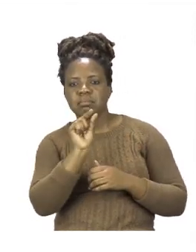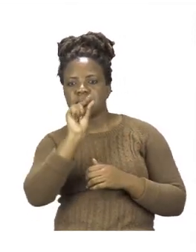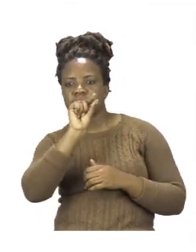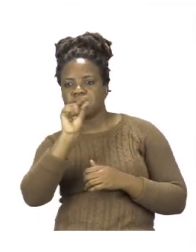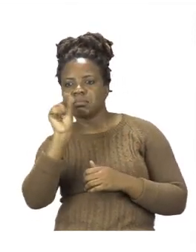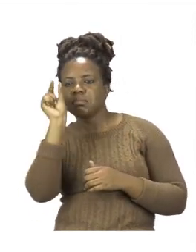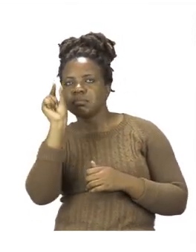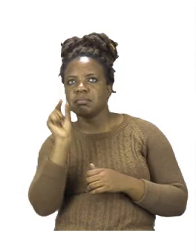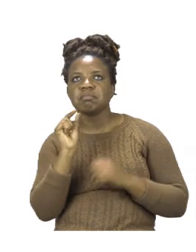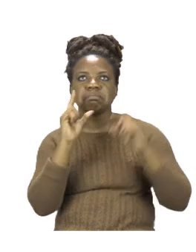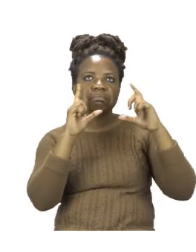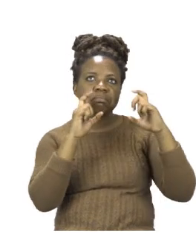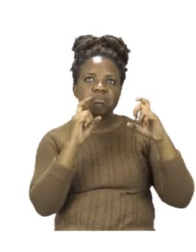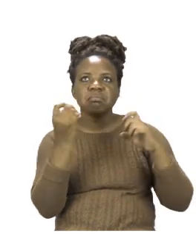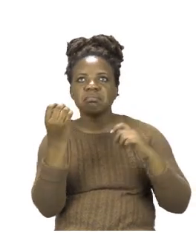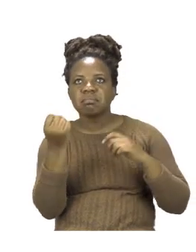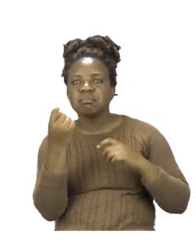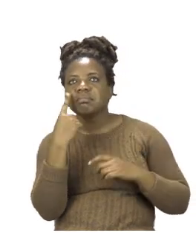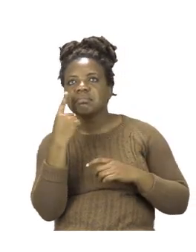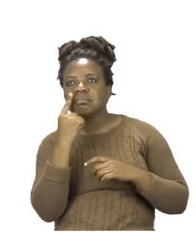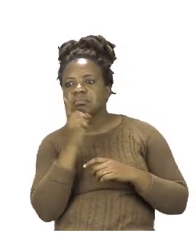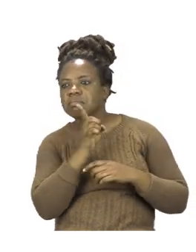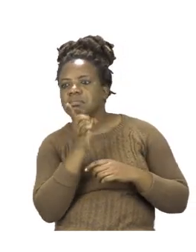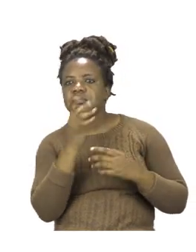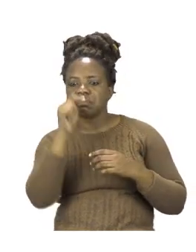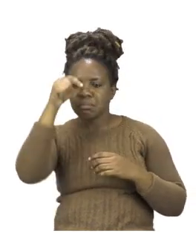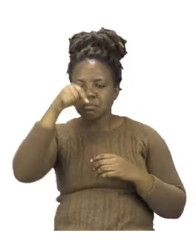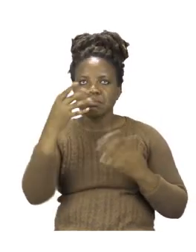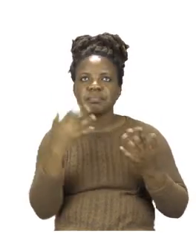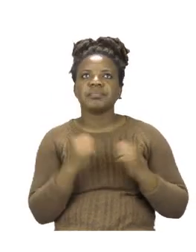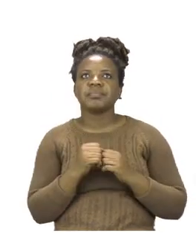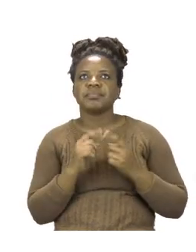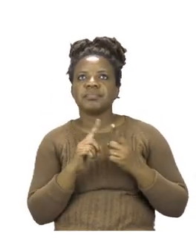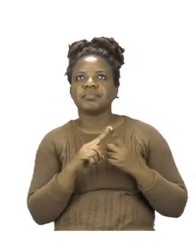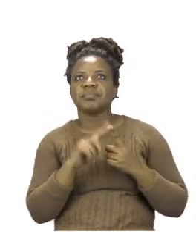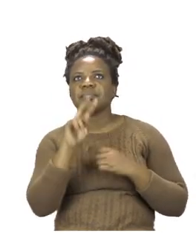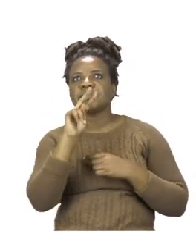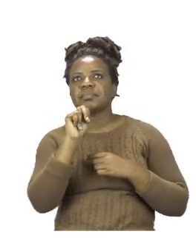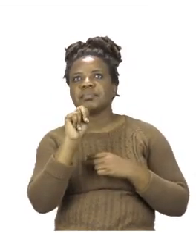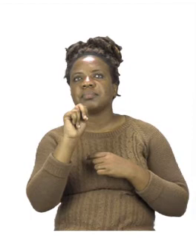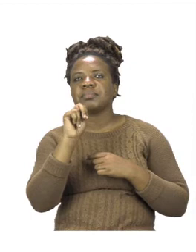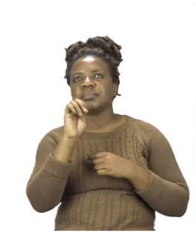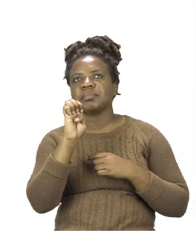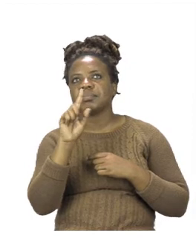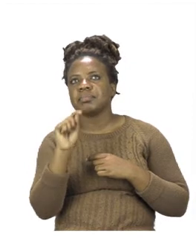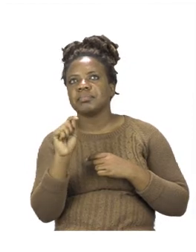puzzles. So let's read our words. We have net,